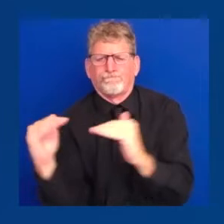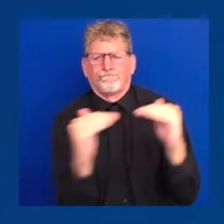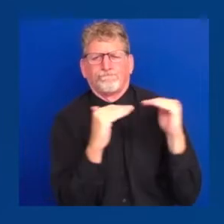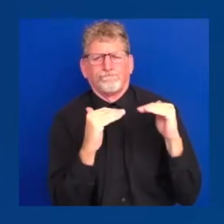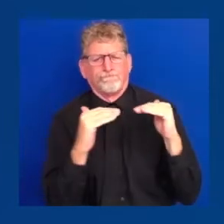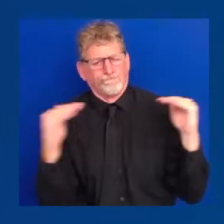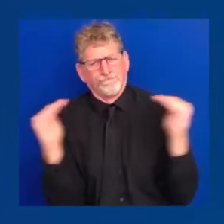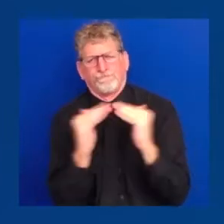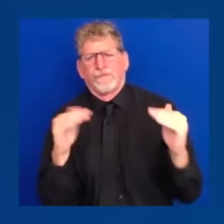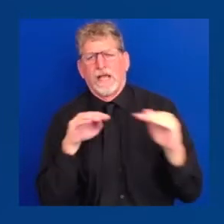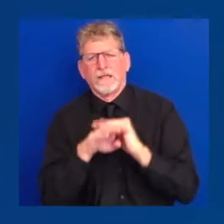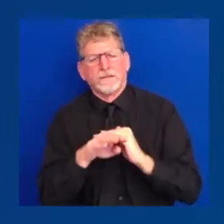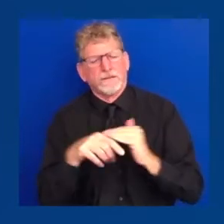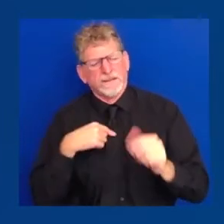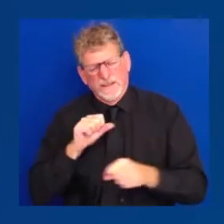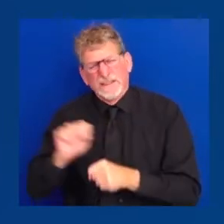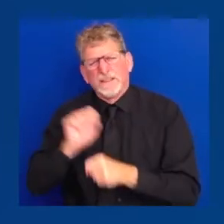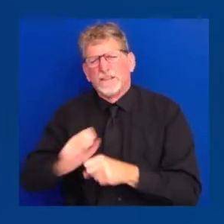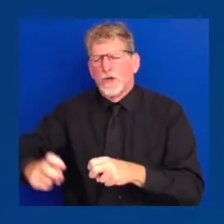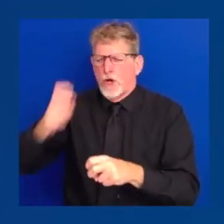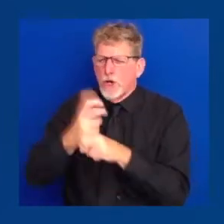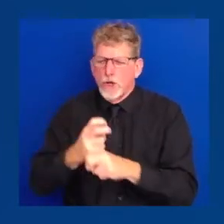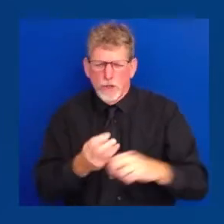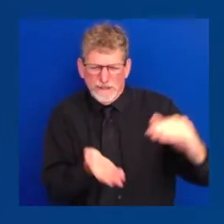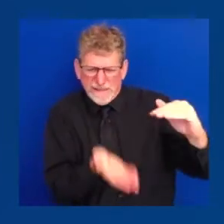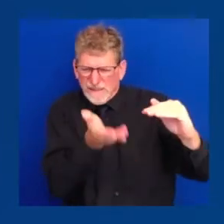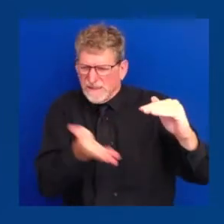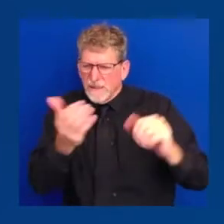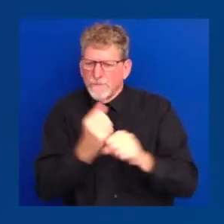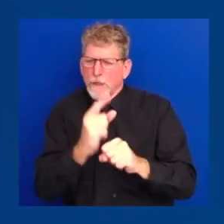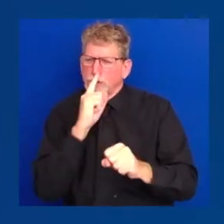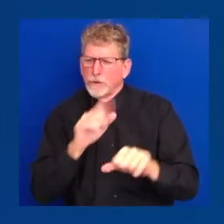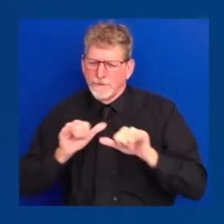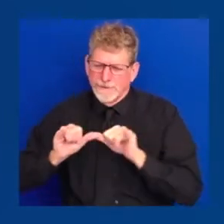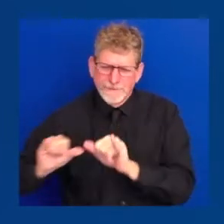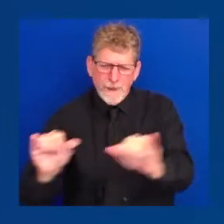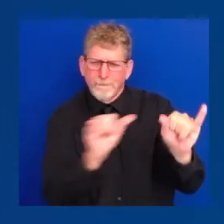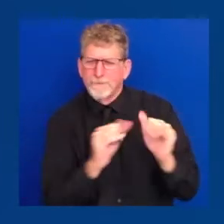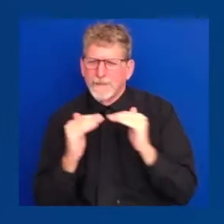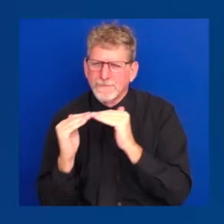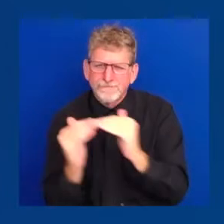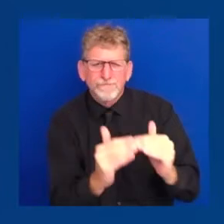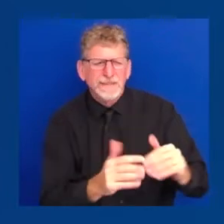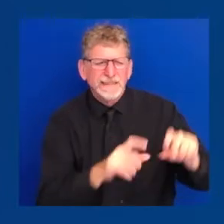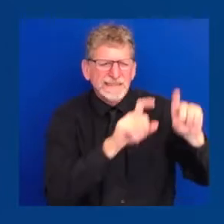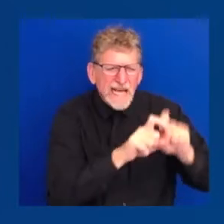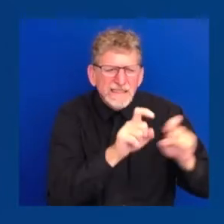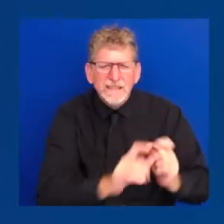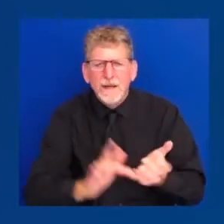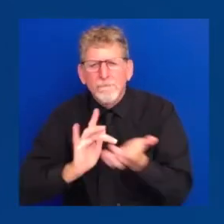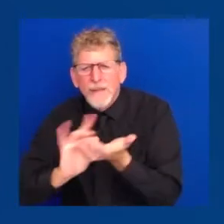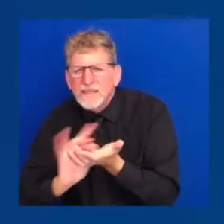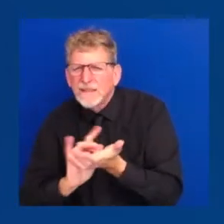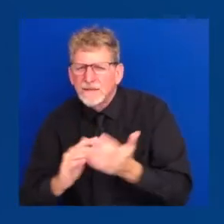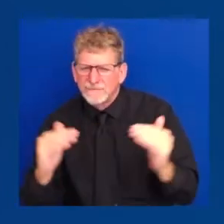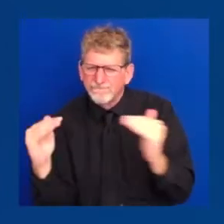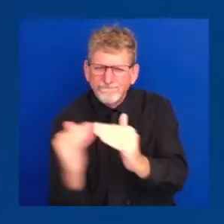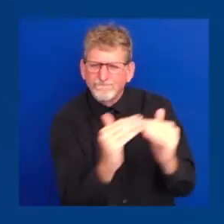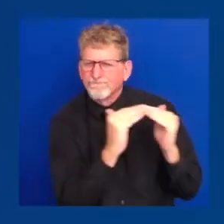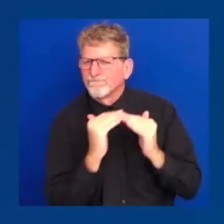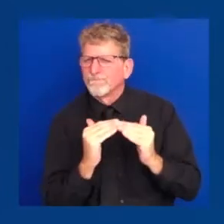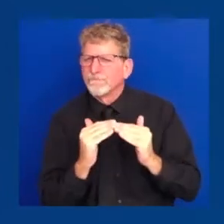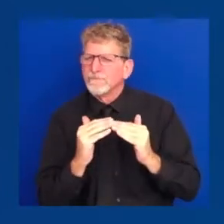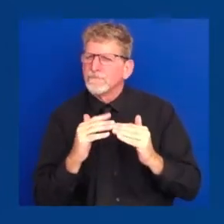resources, including tests and treatments, to our hardest hit and highest risk communities. And we've safely reopened schools, helping our